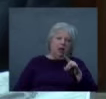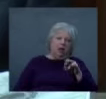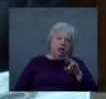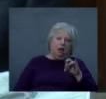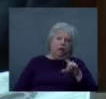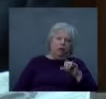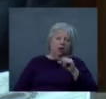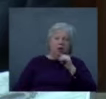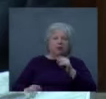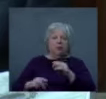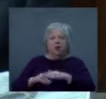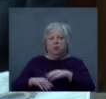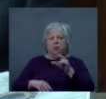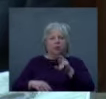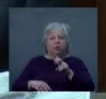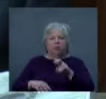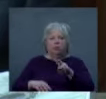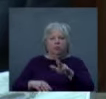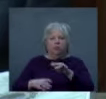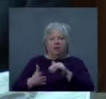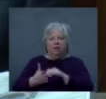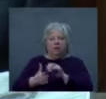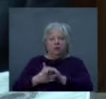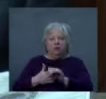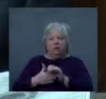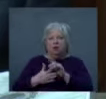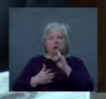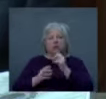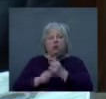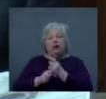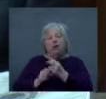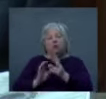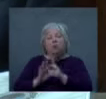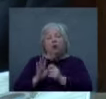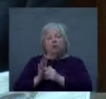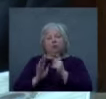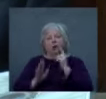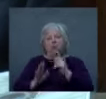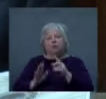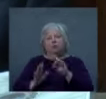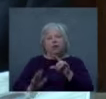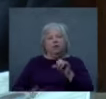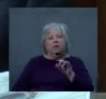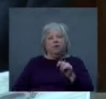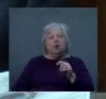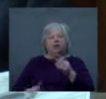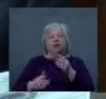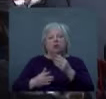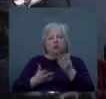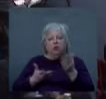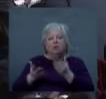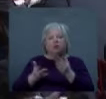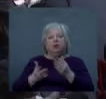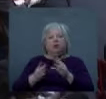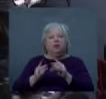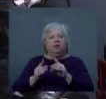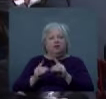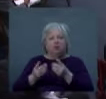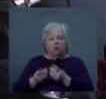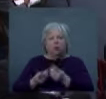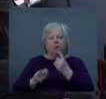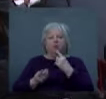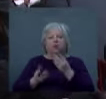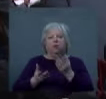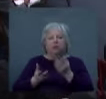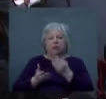of $240,000 for an annual contract for Hill Parts and Service for the Fleet Services Department. Third and final reading. We've had three readings